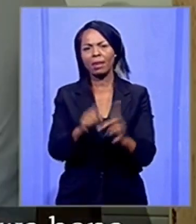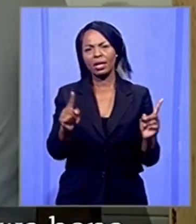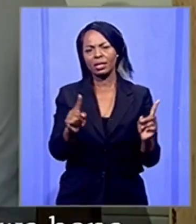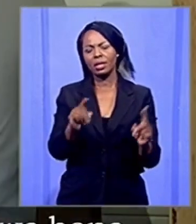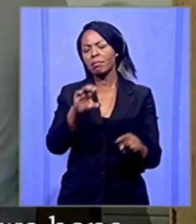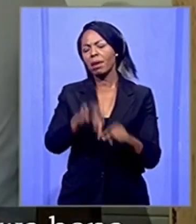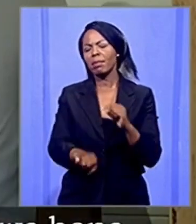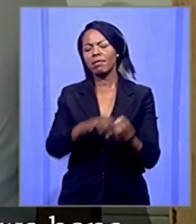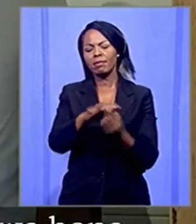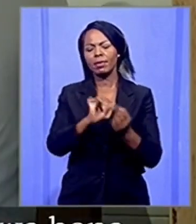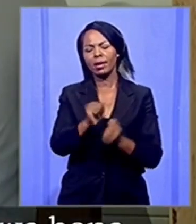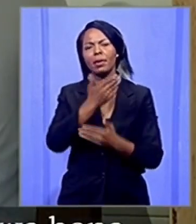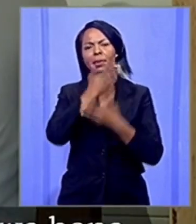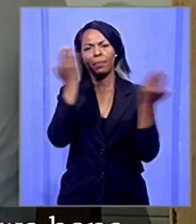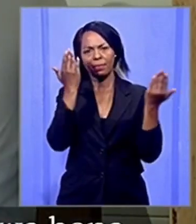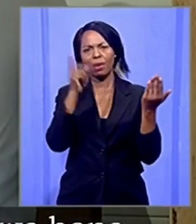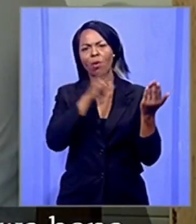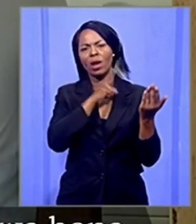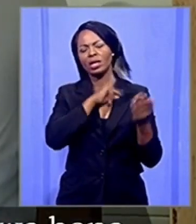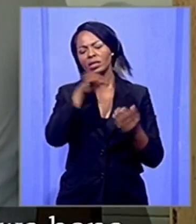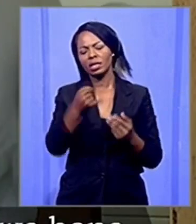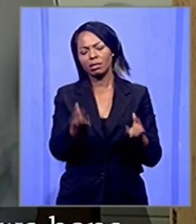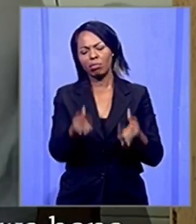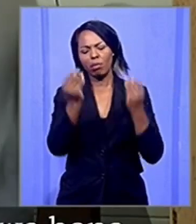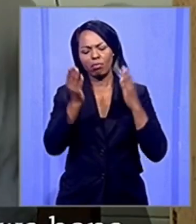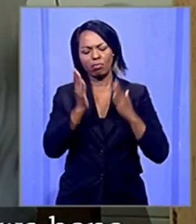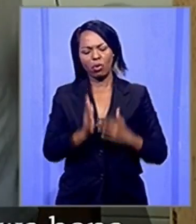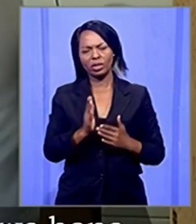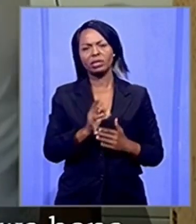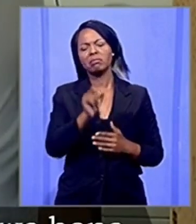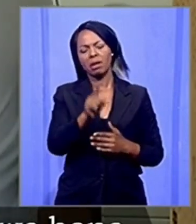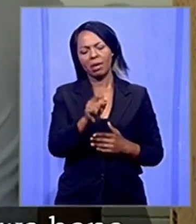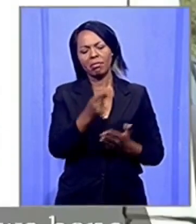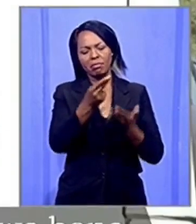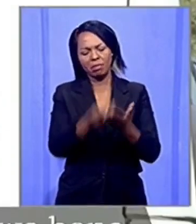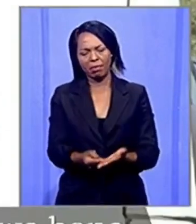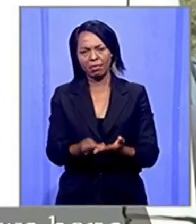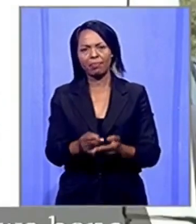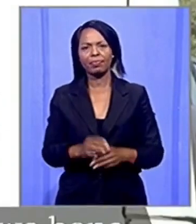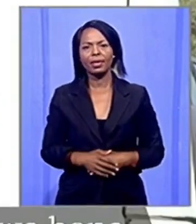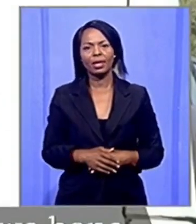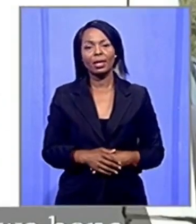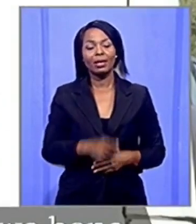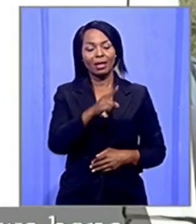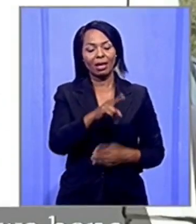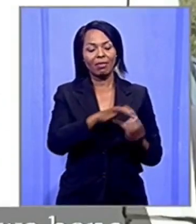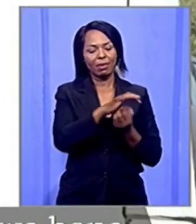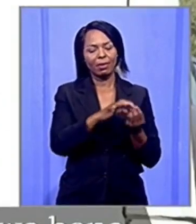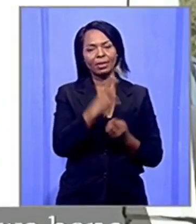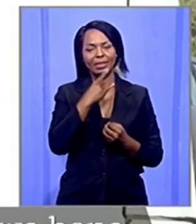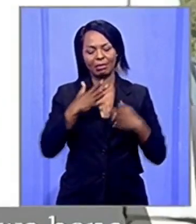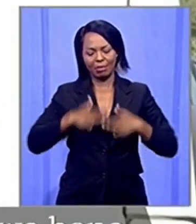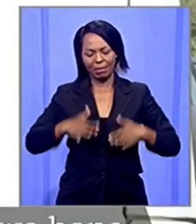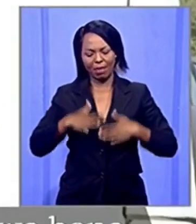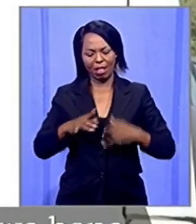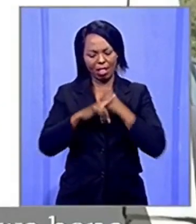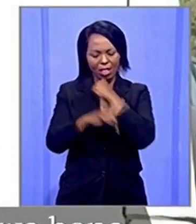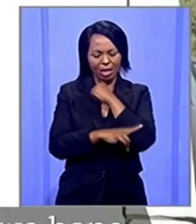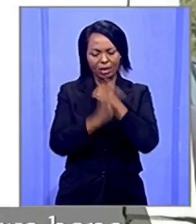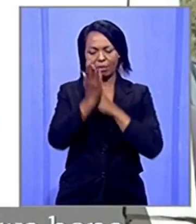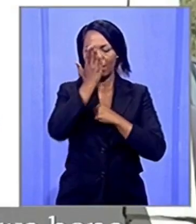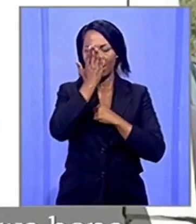ga bookelo jwa thusong. Le moraro ba lelapa ba mo supile ka diaparo tseo a fitlhetsweng ka tsona. Lefapha la Pholo le ne